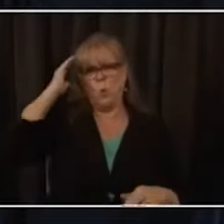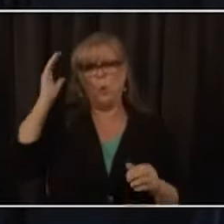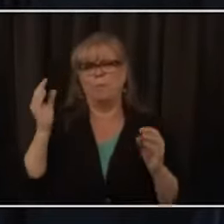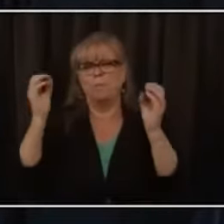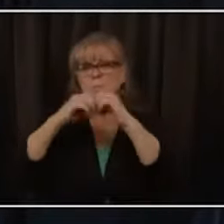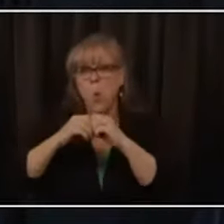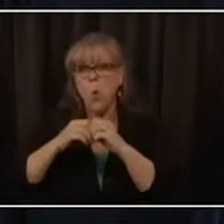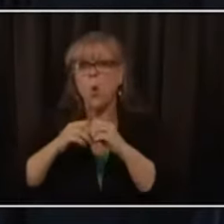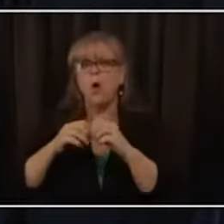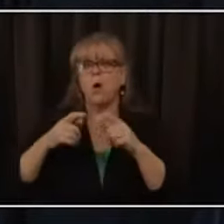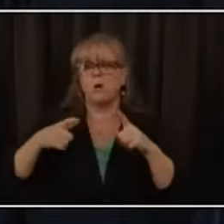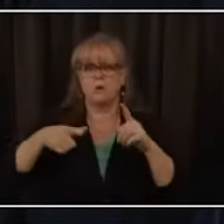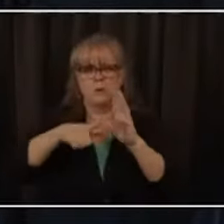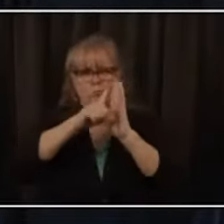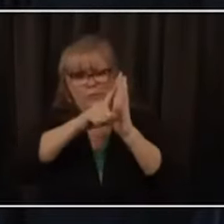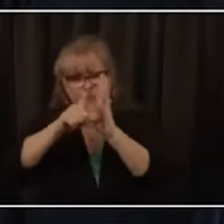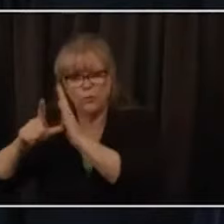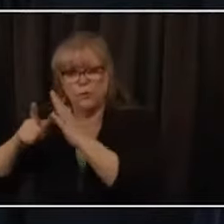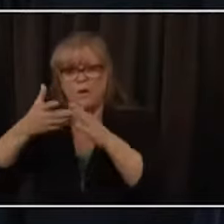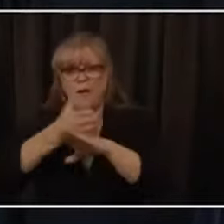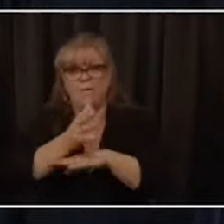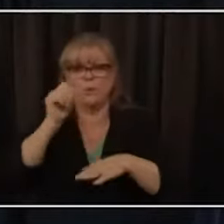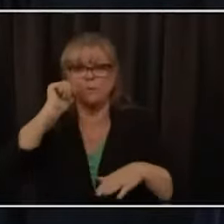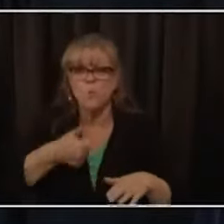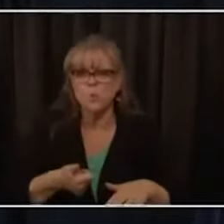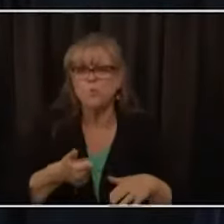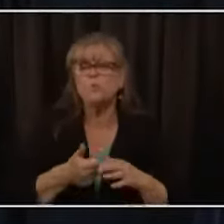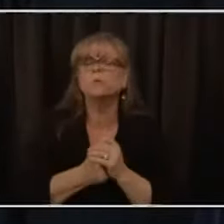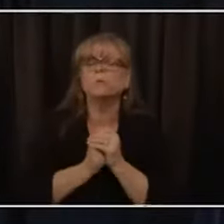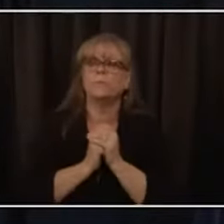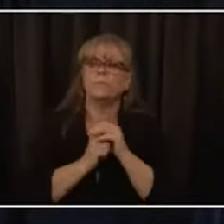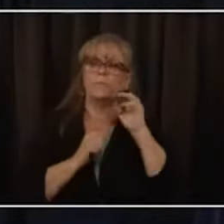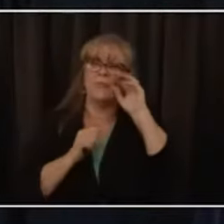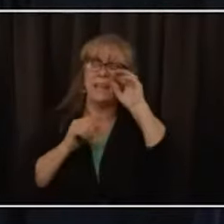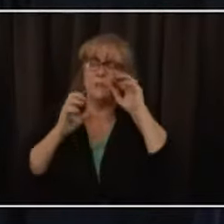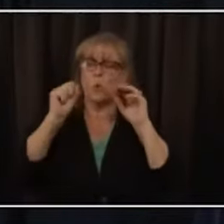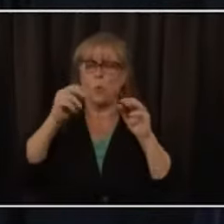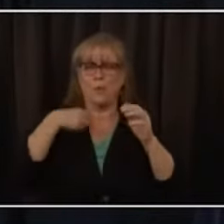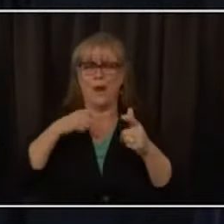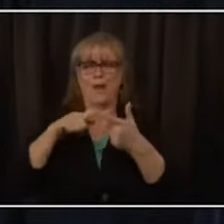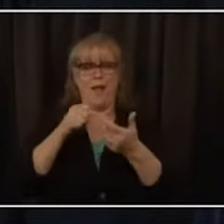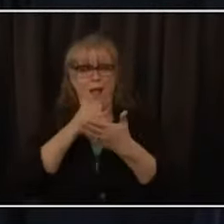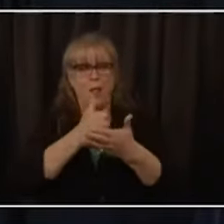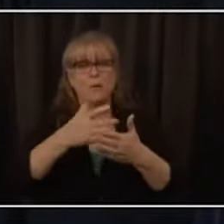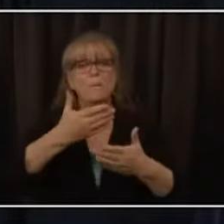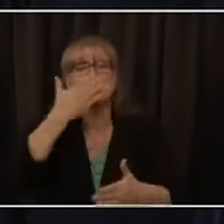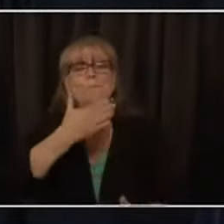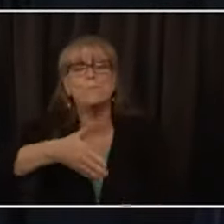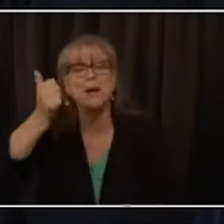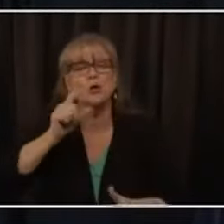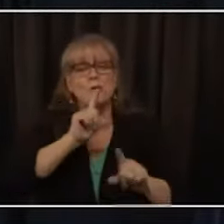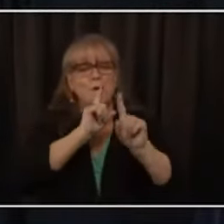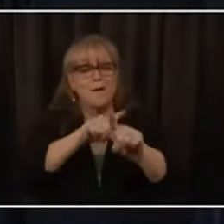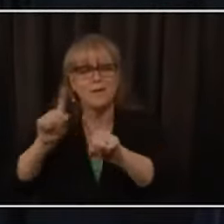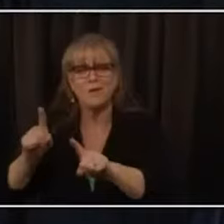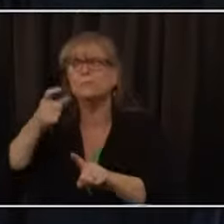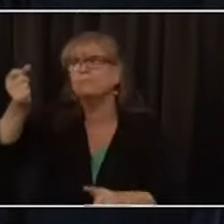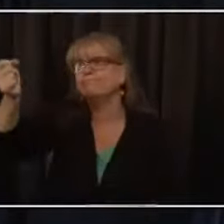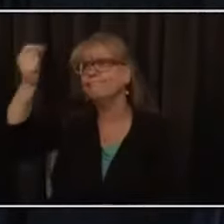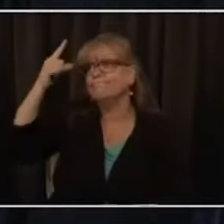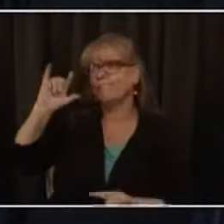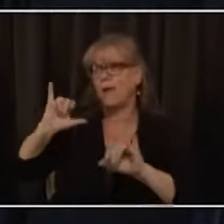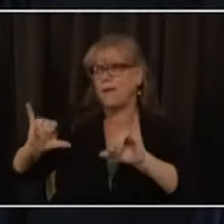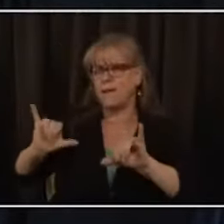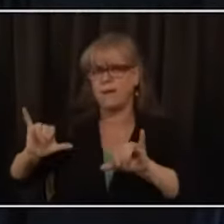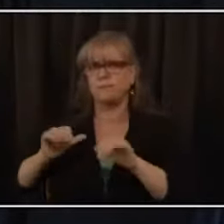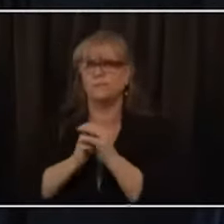Practices. We'll be happy to answer, and Dr. France will be able to answer from a medical perspective. I can talk about from an operational perspective how that will work. But I think